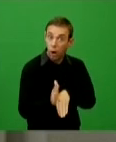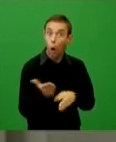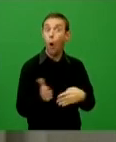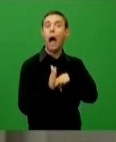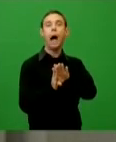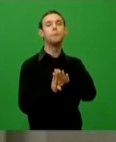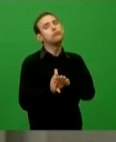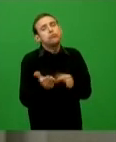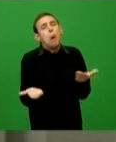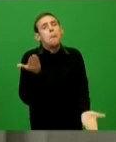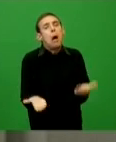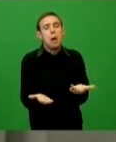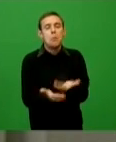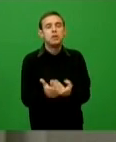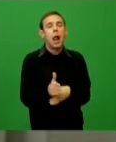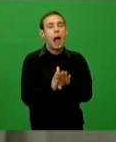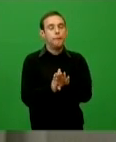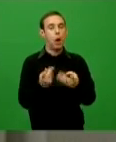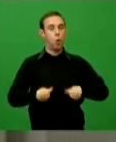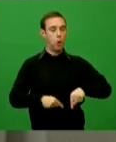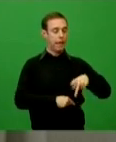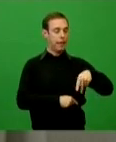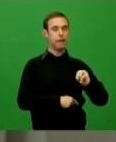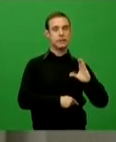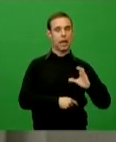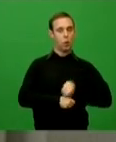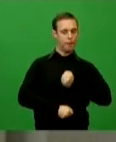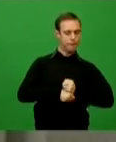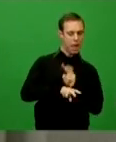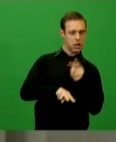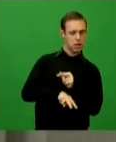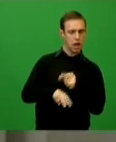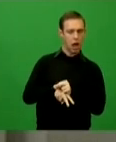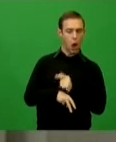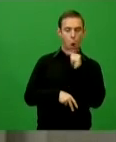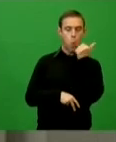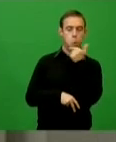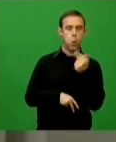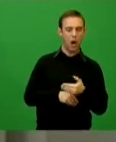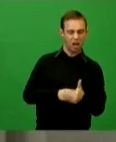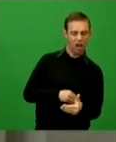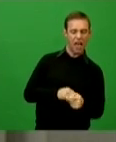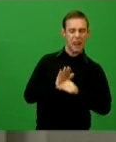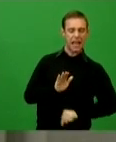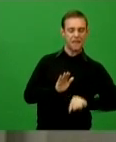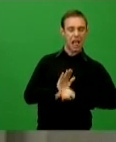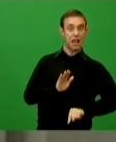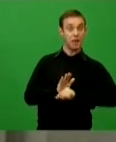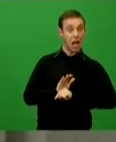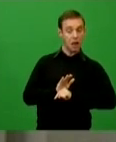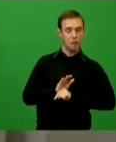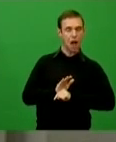always, the MPC will attempt to look through short-term fluctuations and focus on long-term trends in